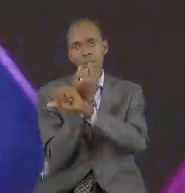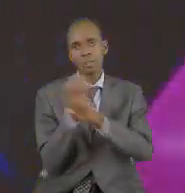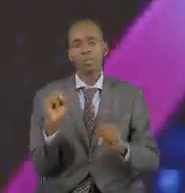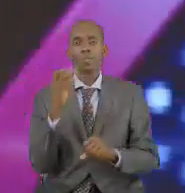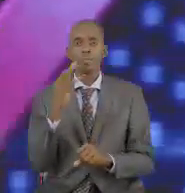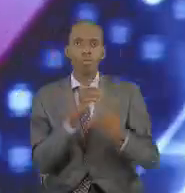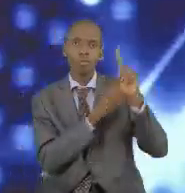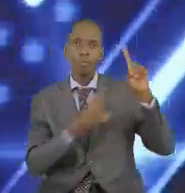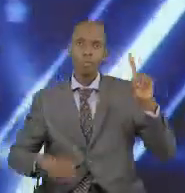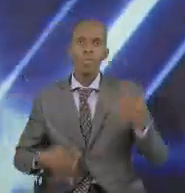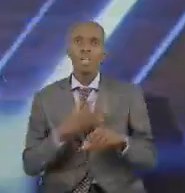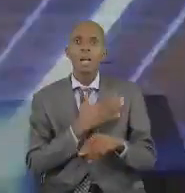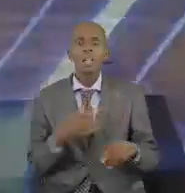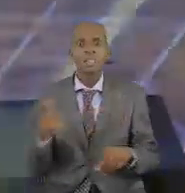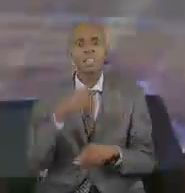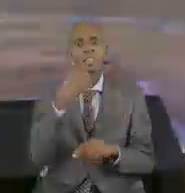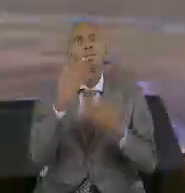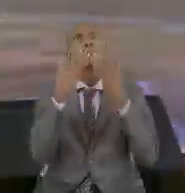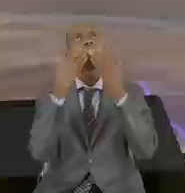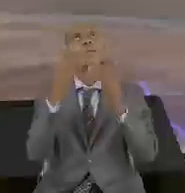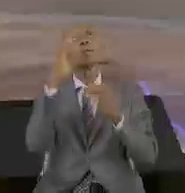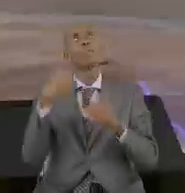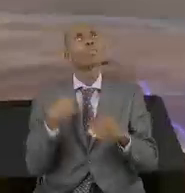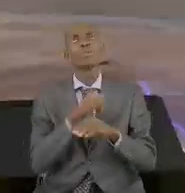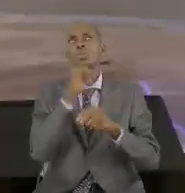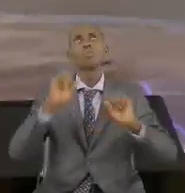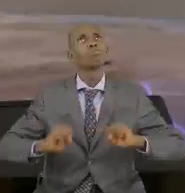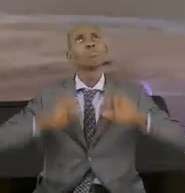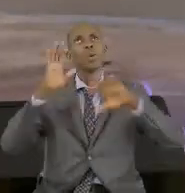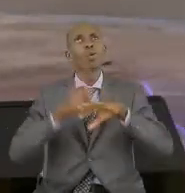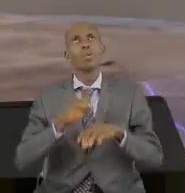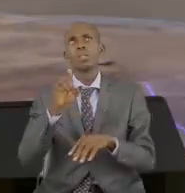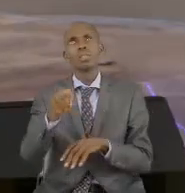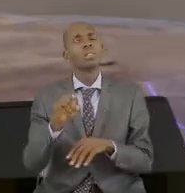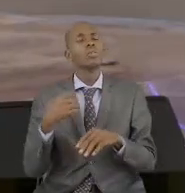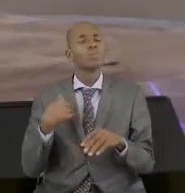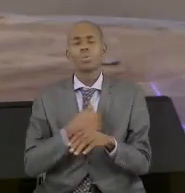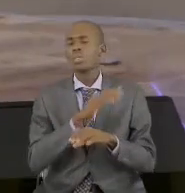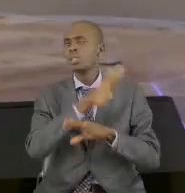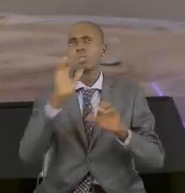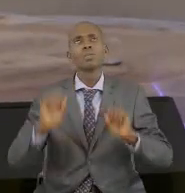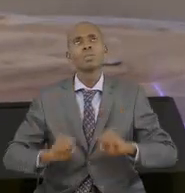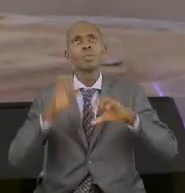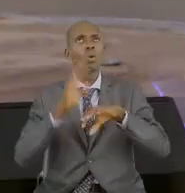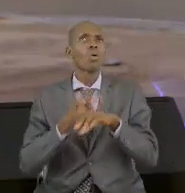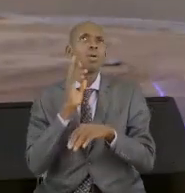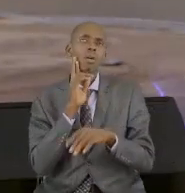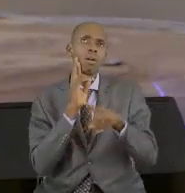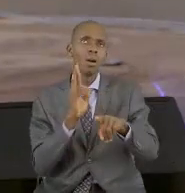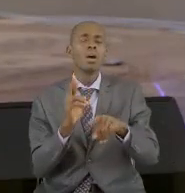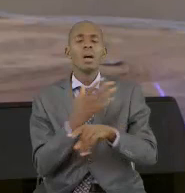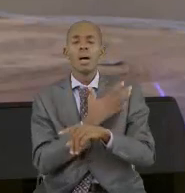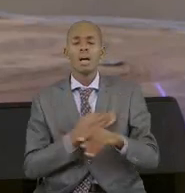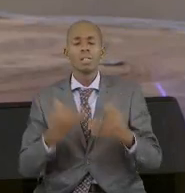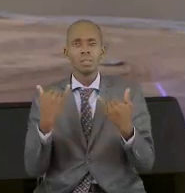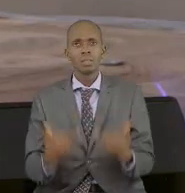Lord, and they say, thank God we didn't give up on him, thank God we didn't give up on her, and they glorify